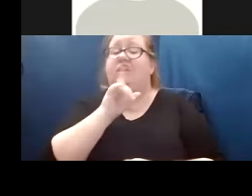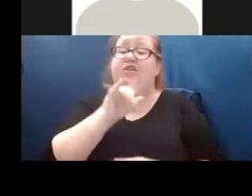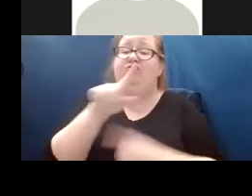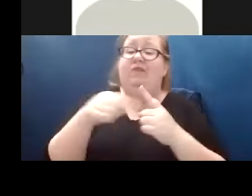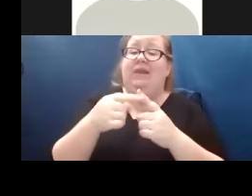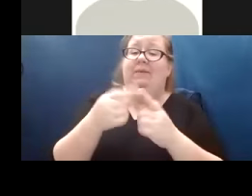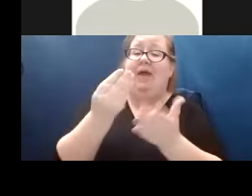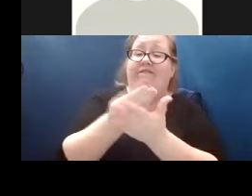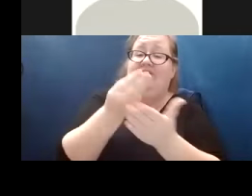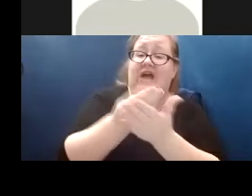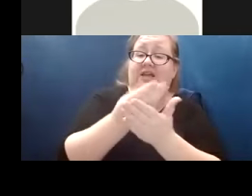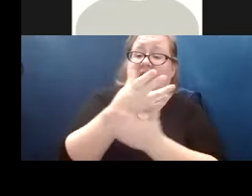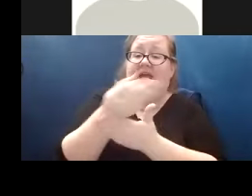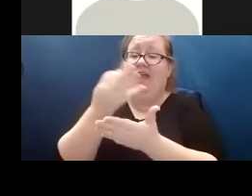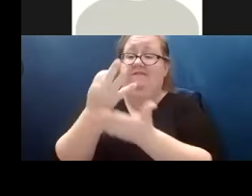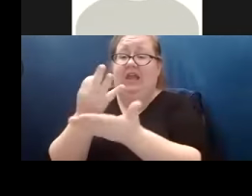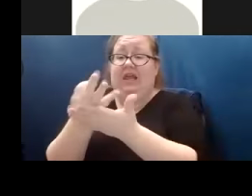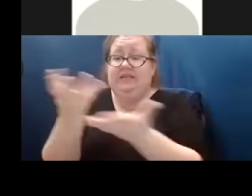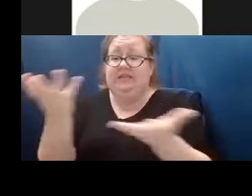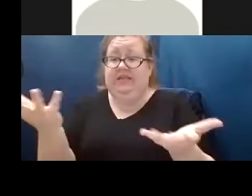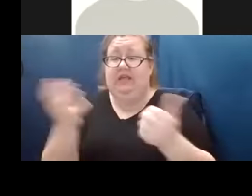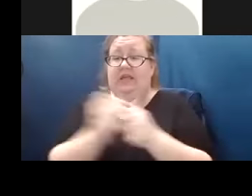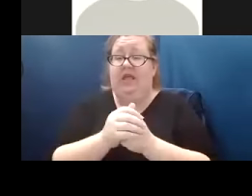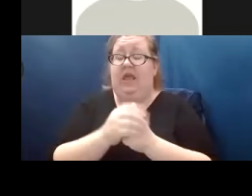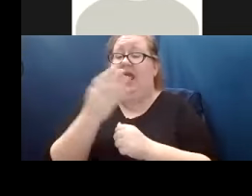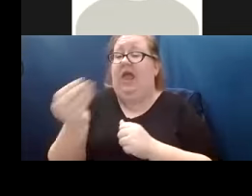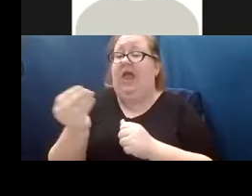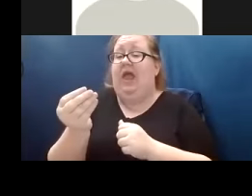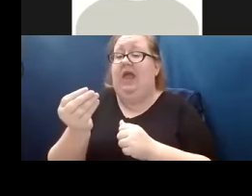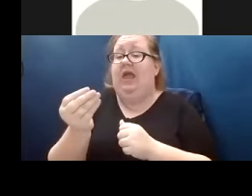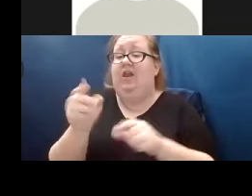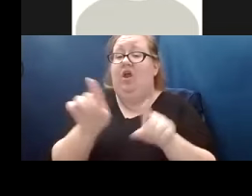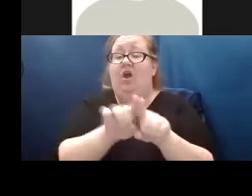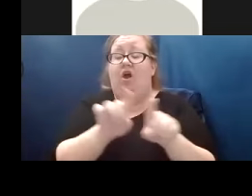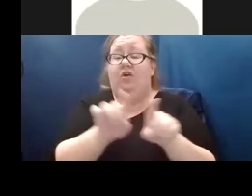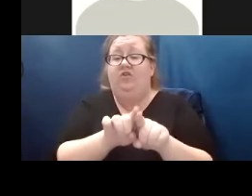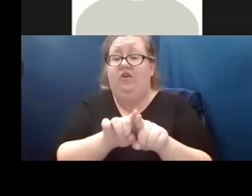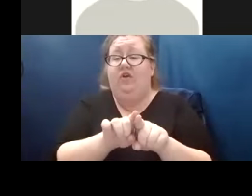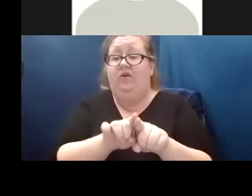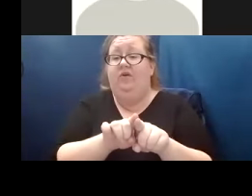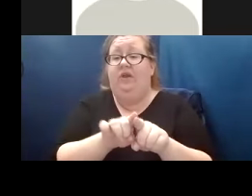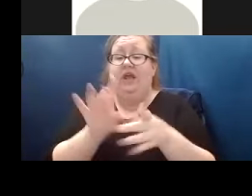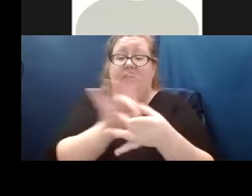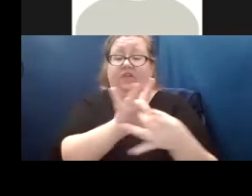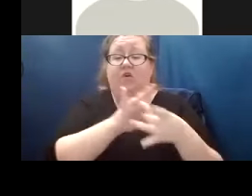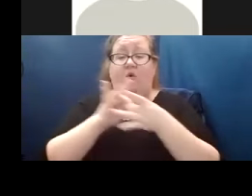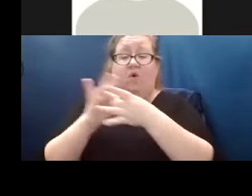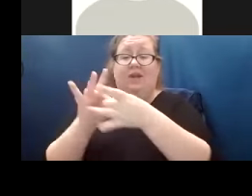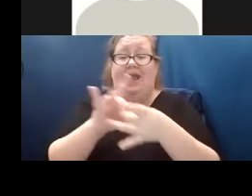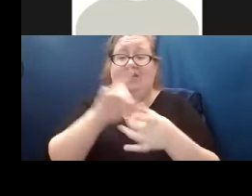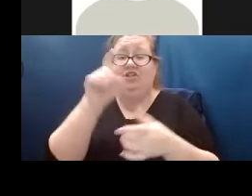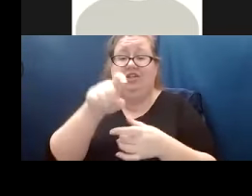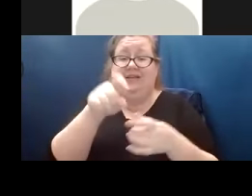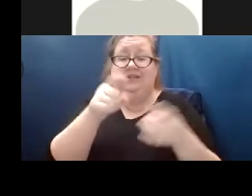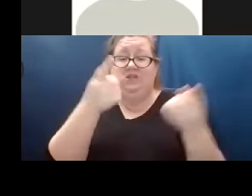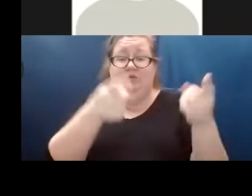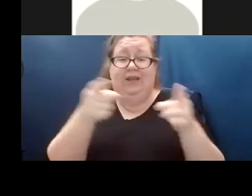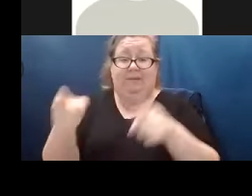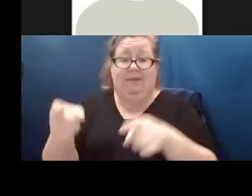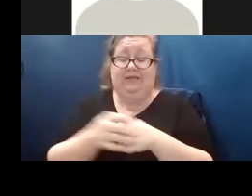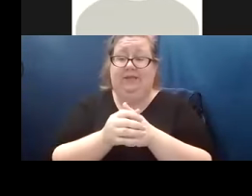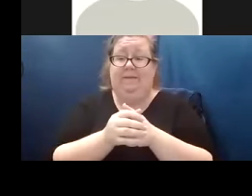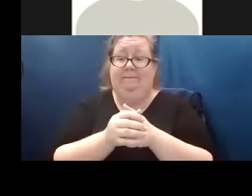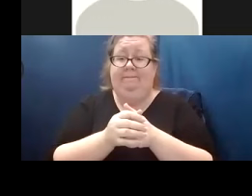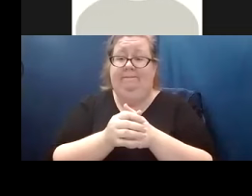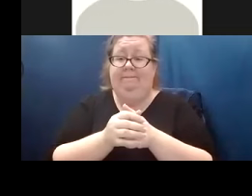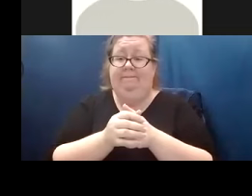funding and financing, right? And also kind of how the coordination needs to take place. And so the idea